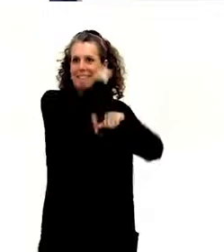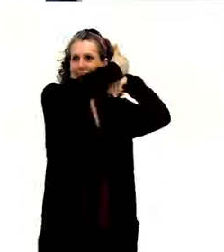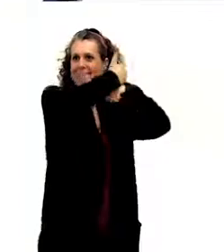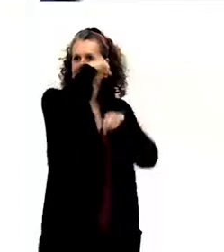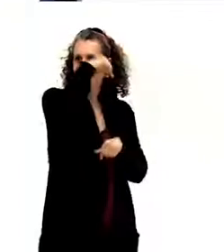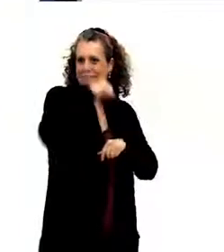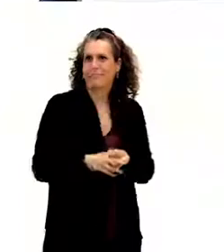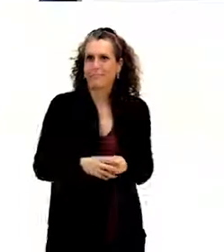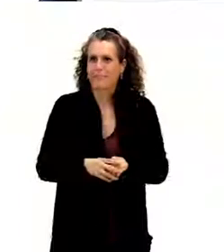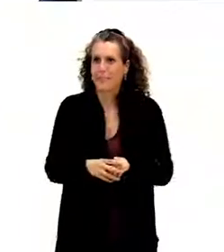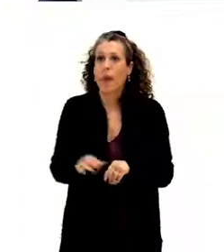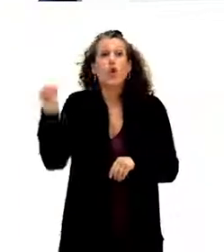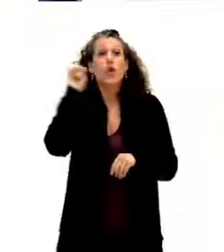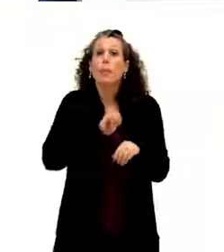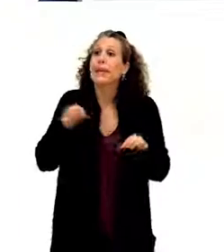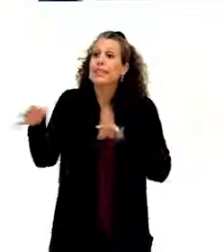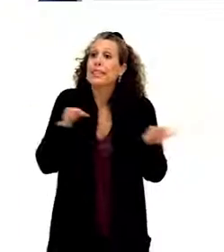The European Disability Strategy,